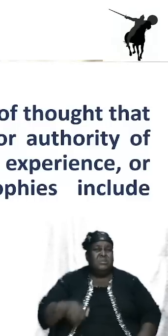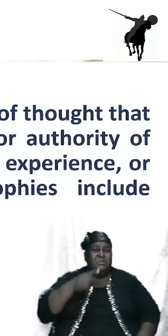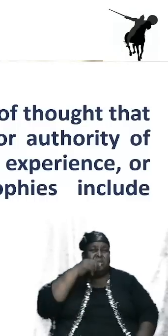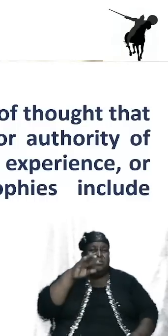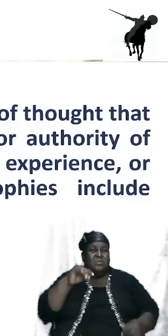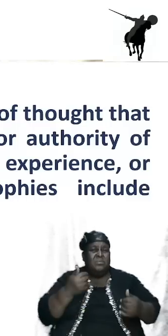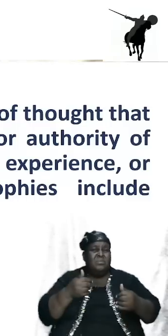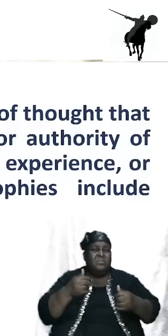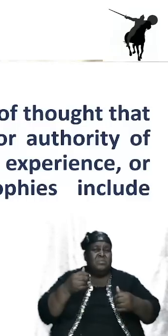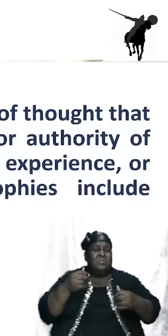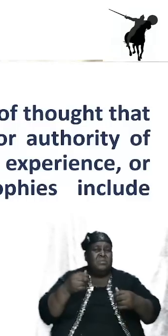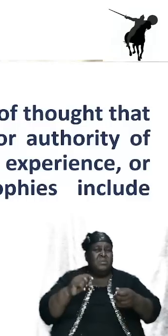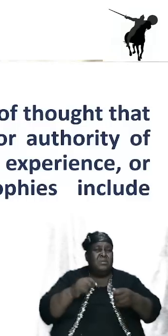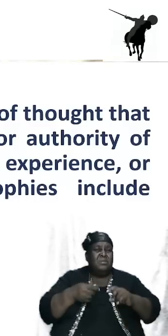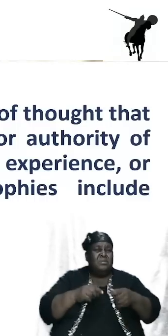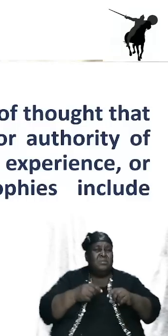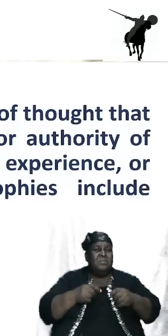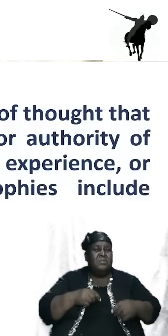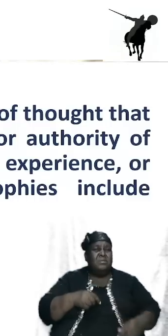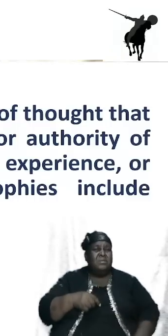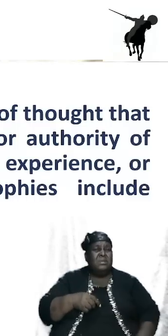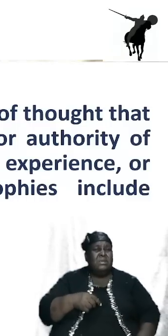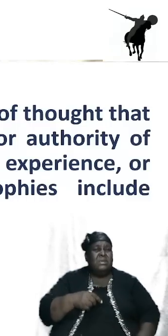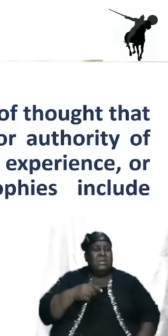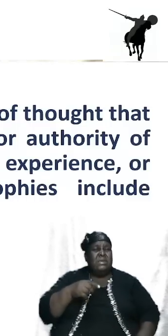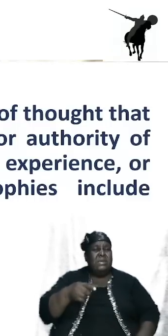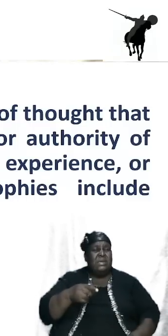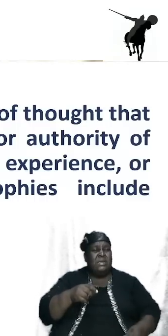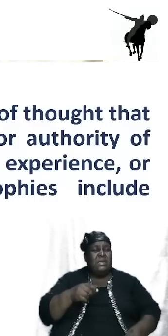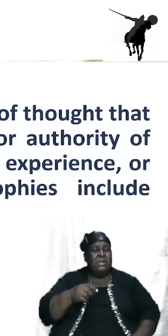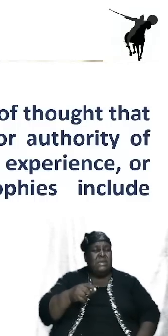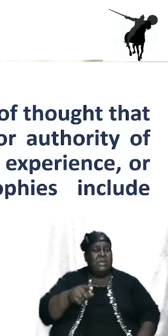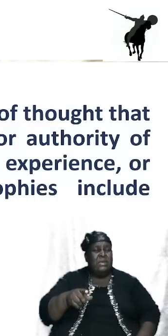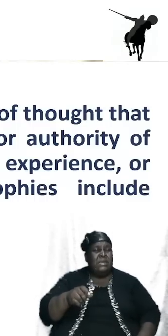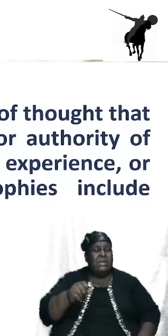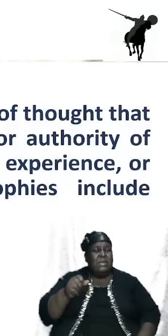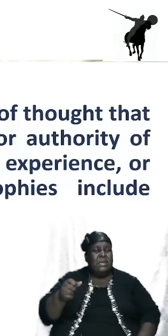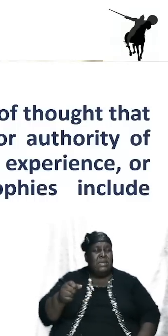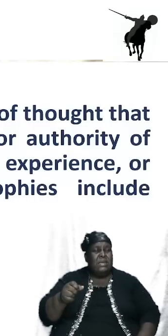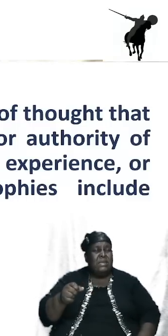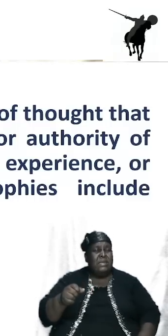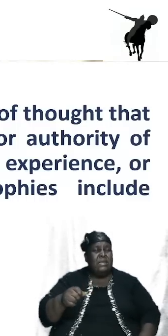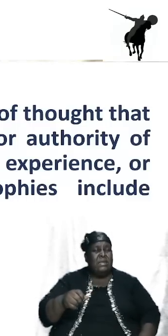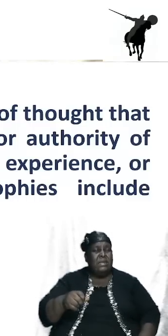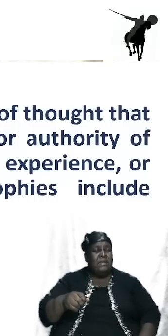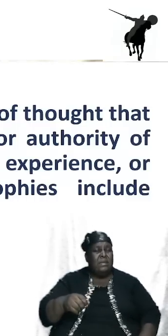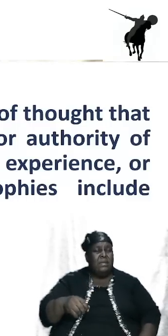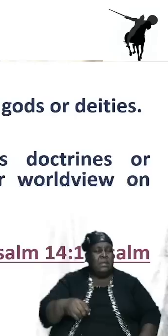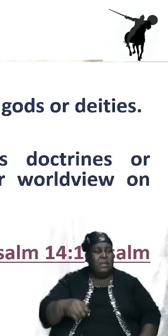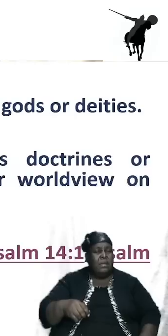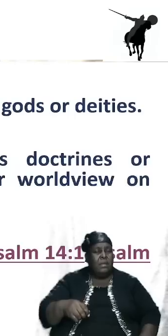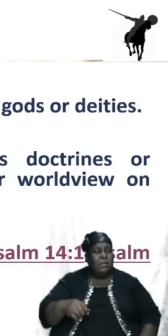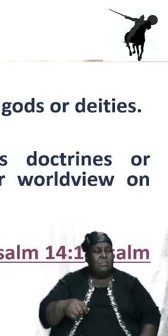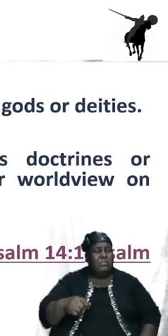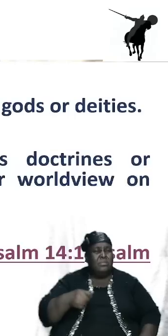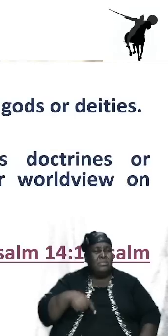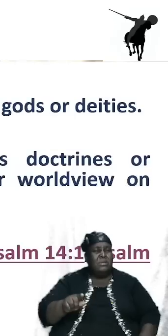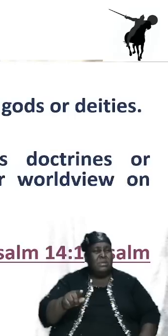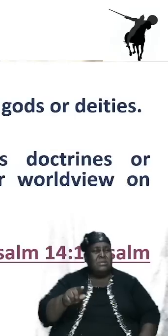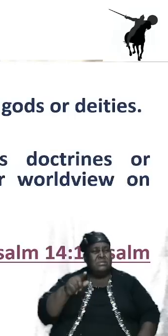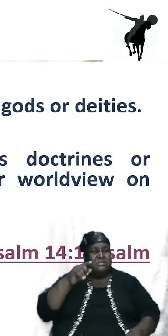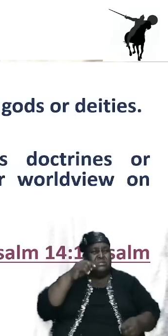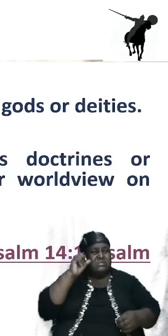one is atheism. Now, no Christian truly is going to adhere to this one, but it still exists.